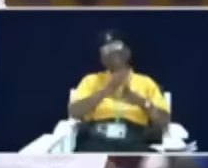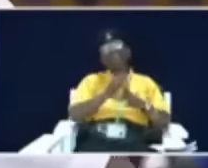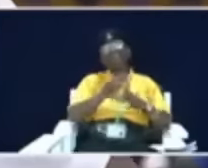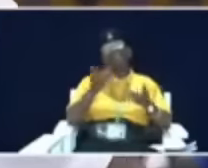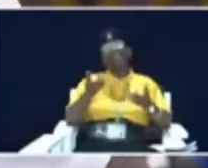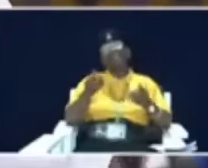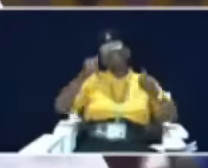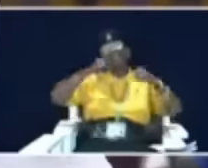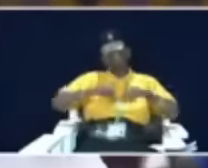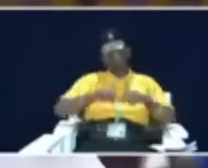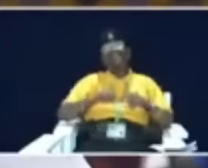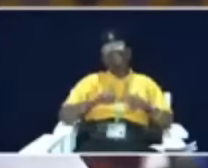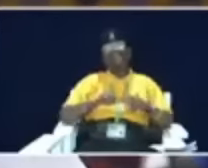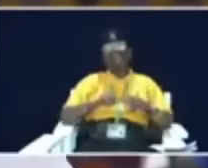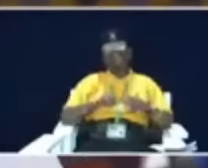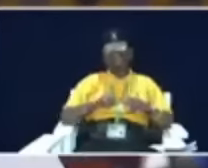has his own mind.